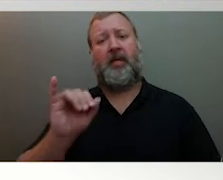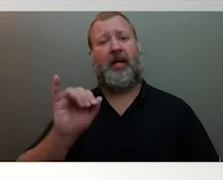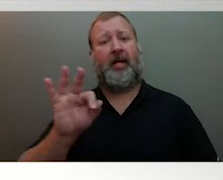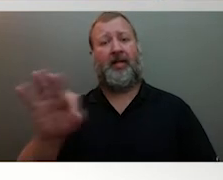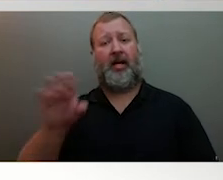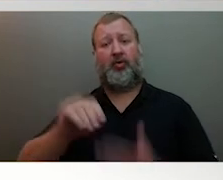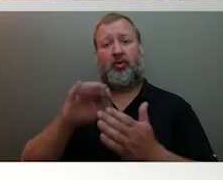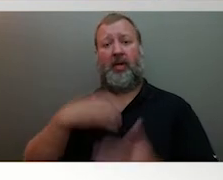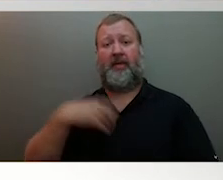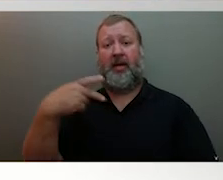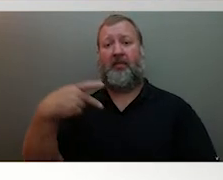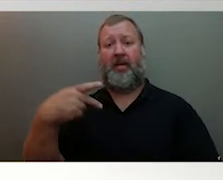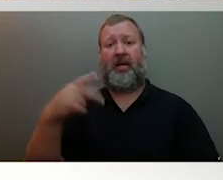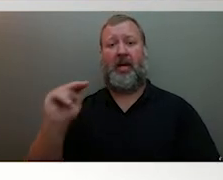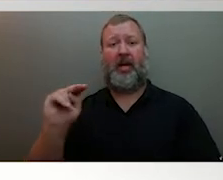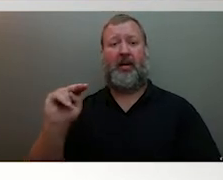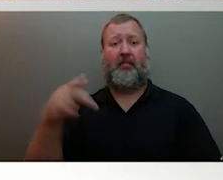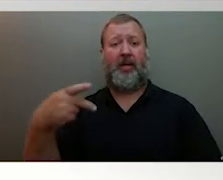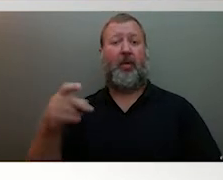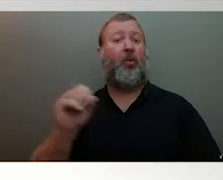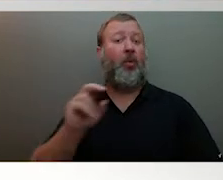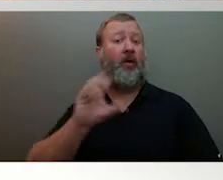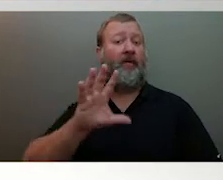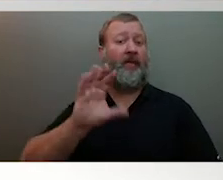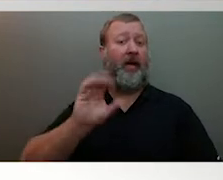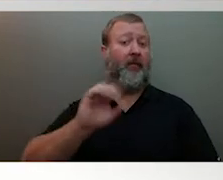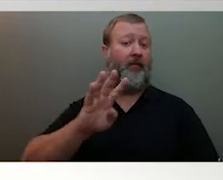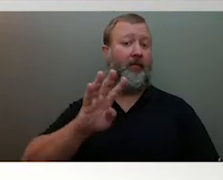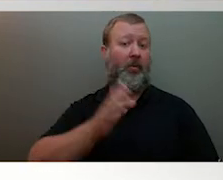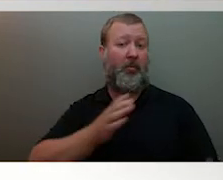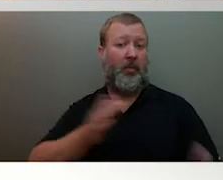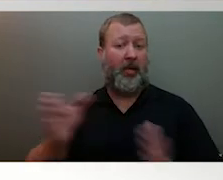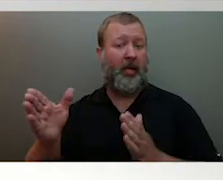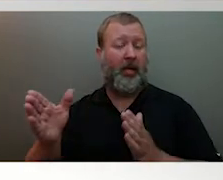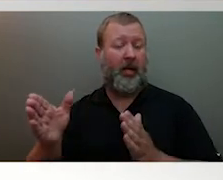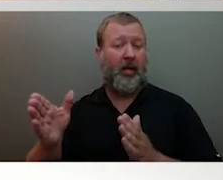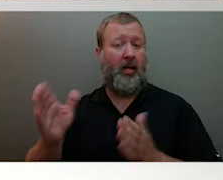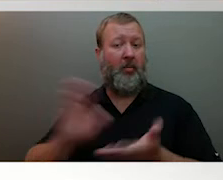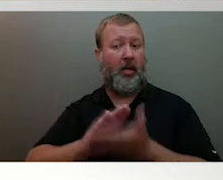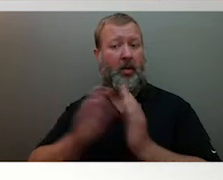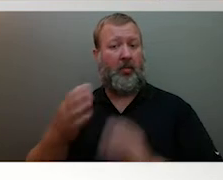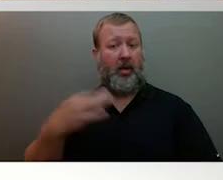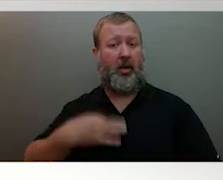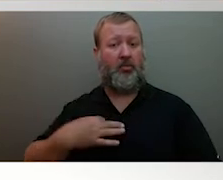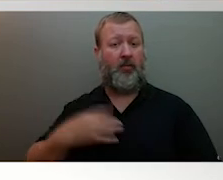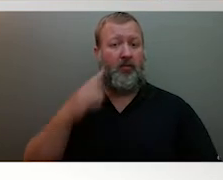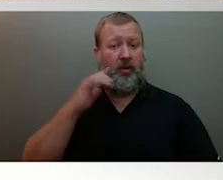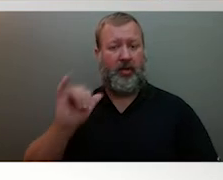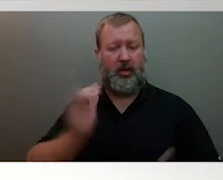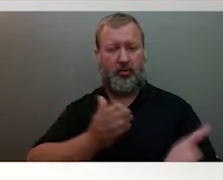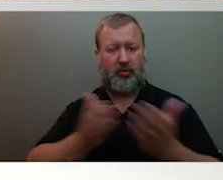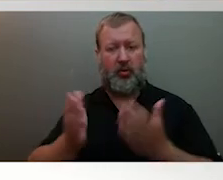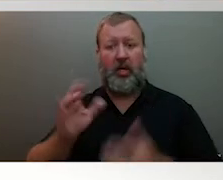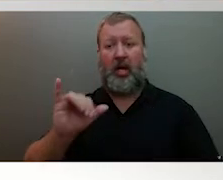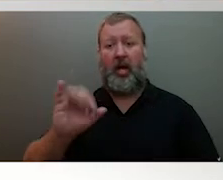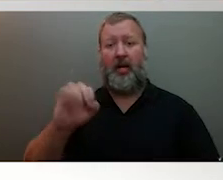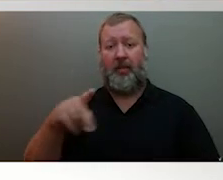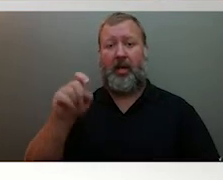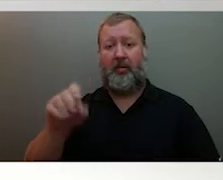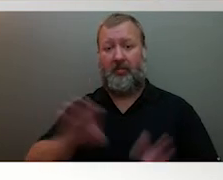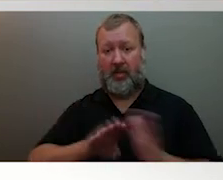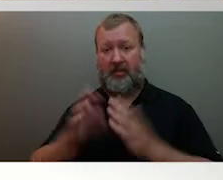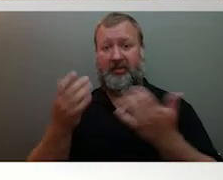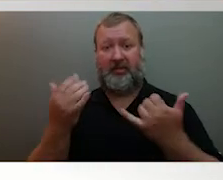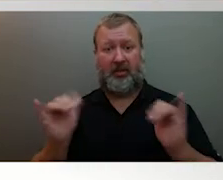a PMP, or a 504 plan becomes eligible for hospital homebound services, does an IEP need to be